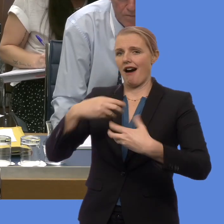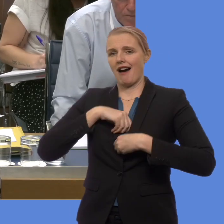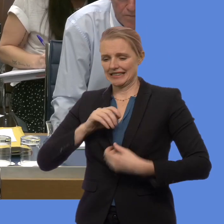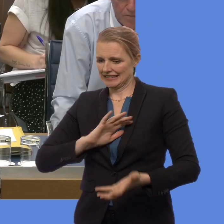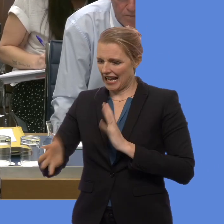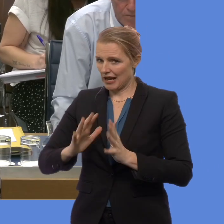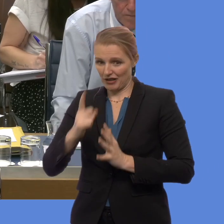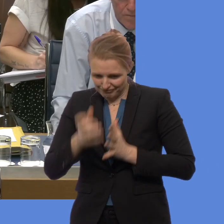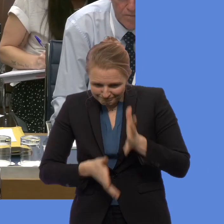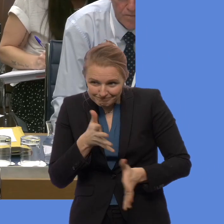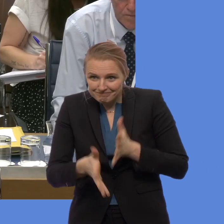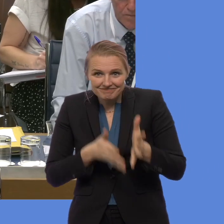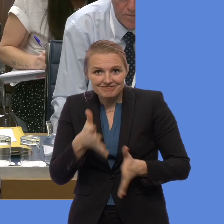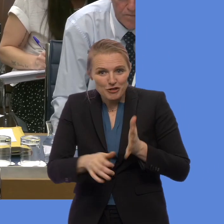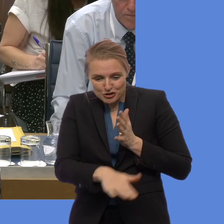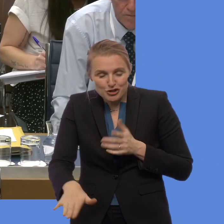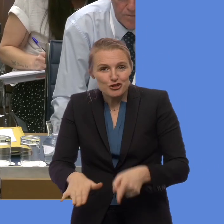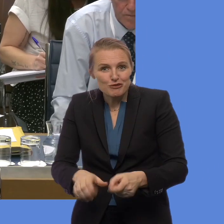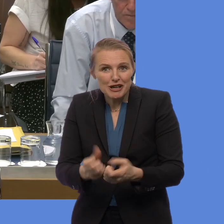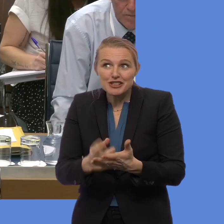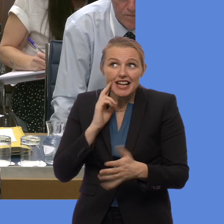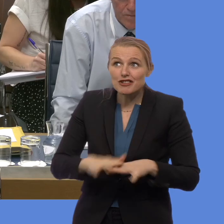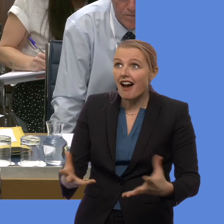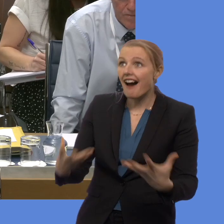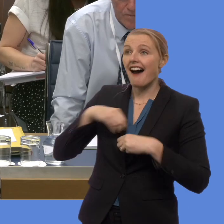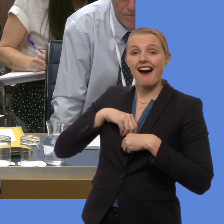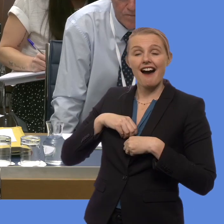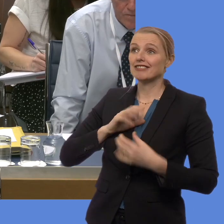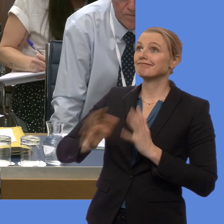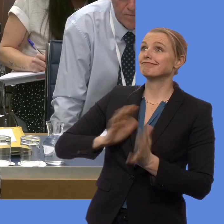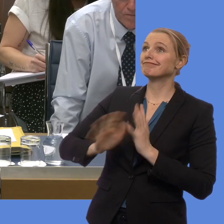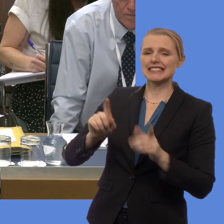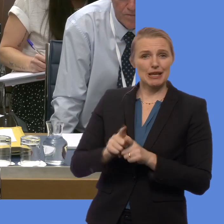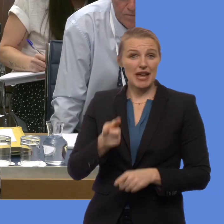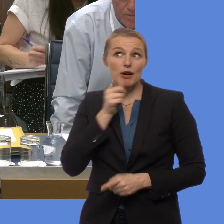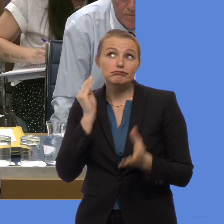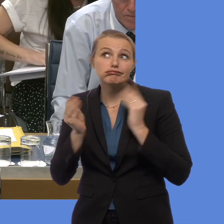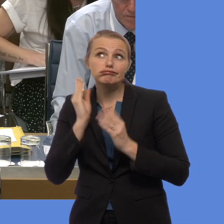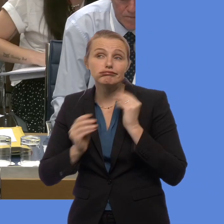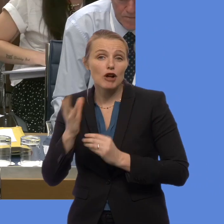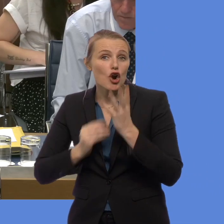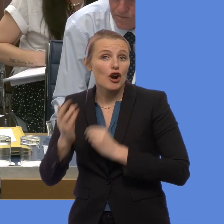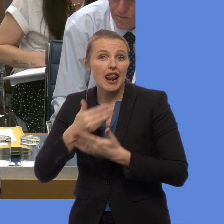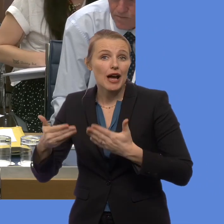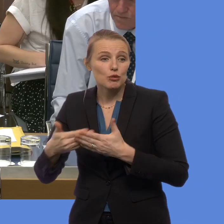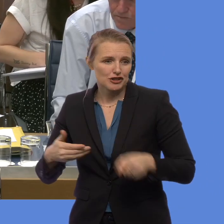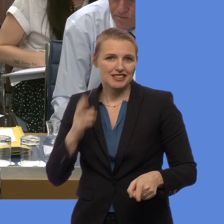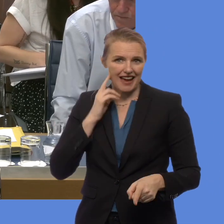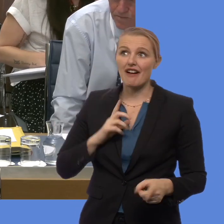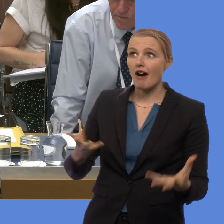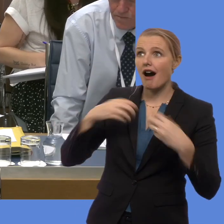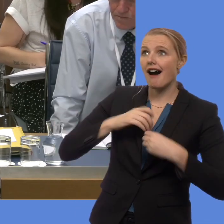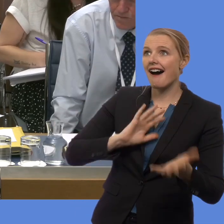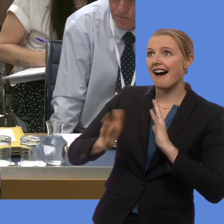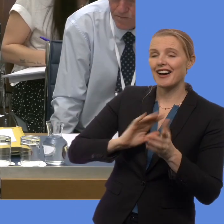children acquire signing in the family home, as hearing children acquire spoken language within the family environment. At a